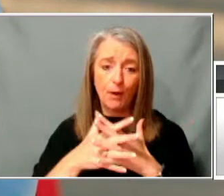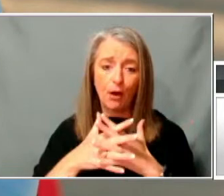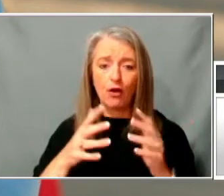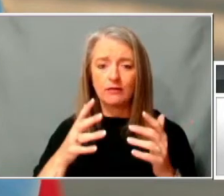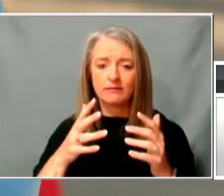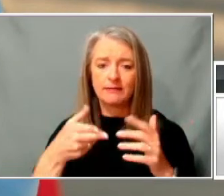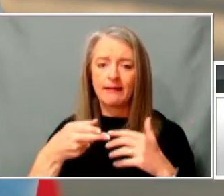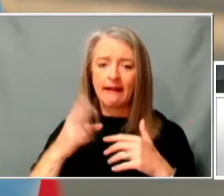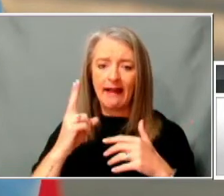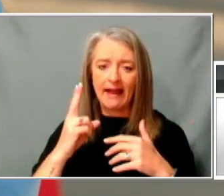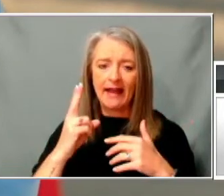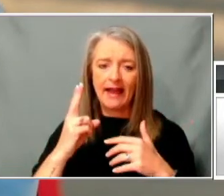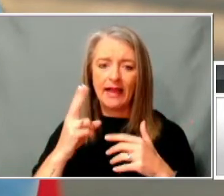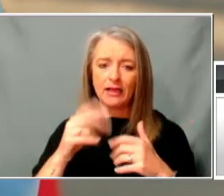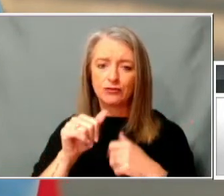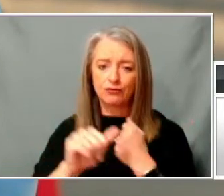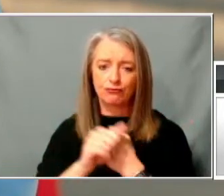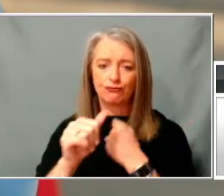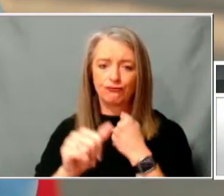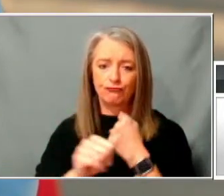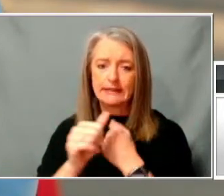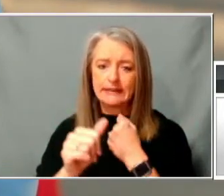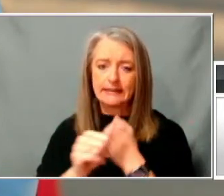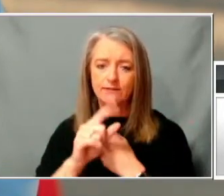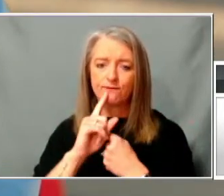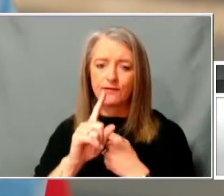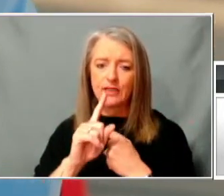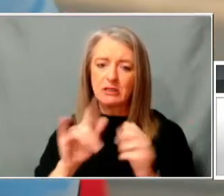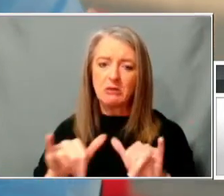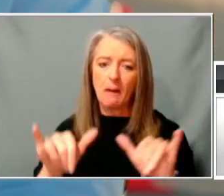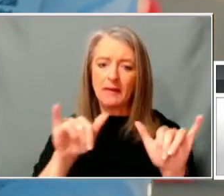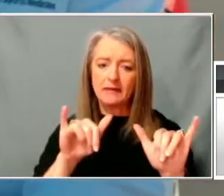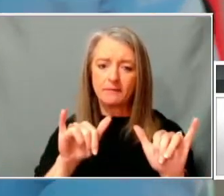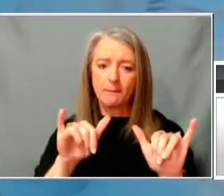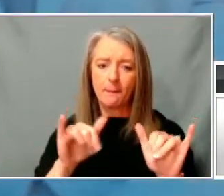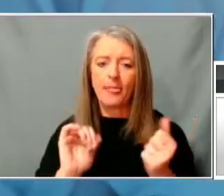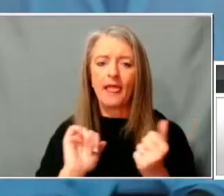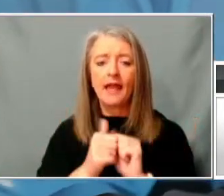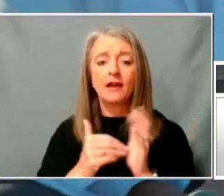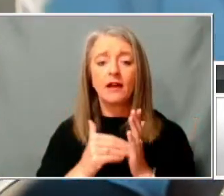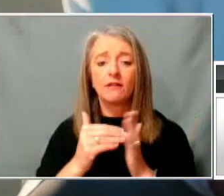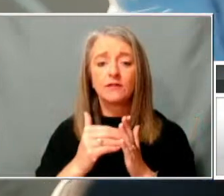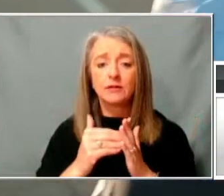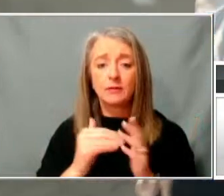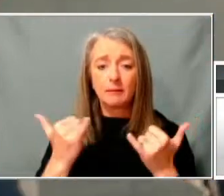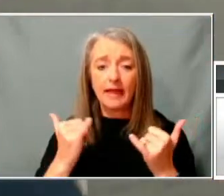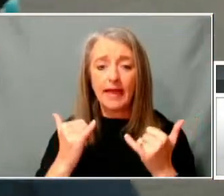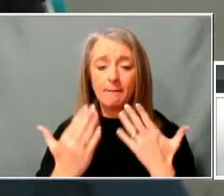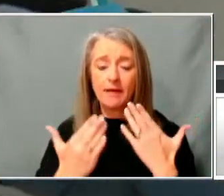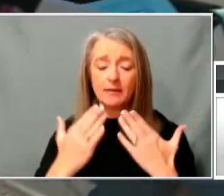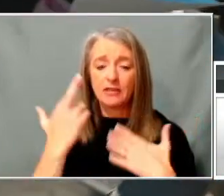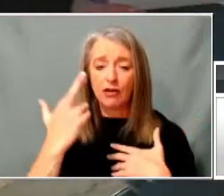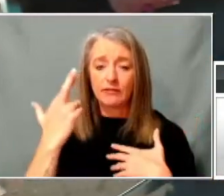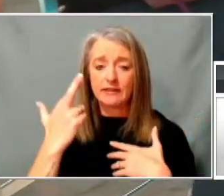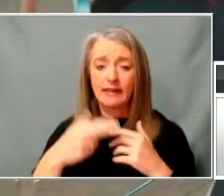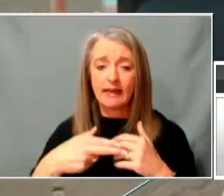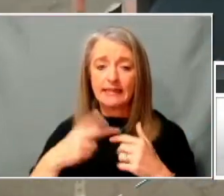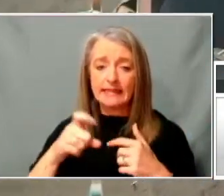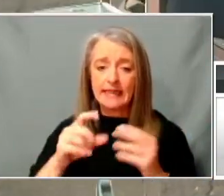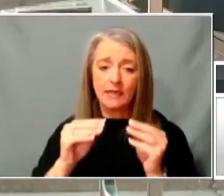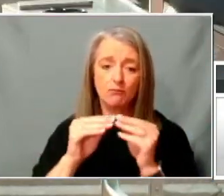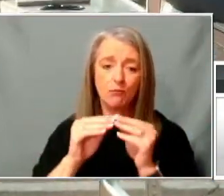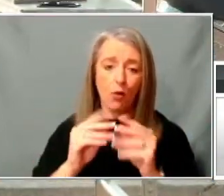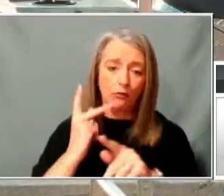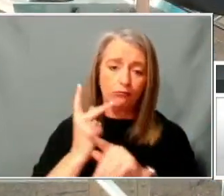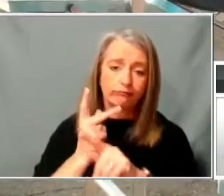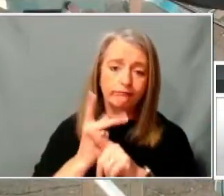highest risk demographic, so it's fairly common. Well, how often, though, are people playing and not realizing that they may need higher level of care or need to go